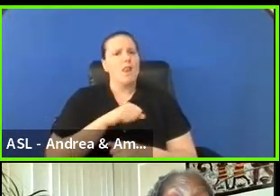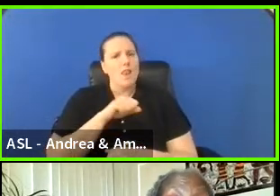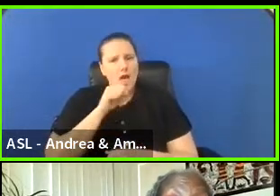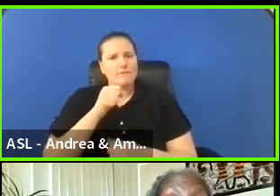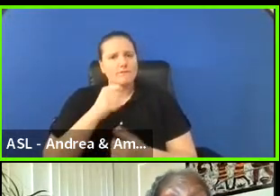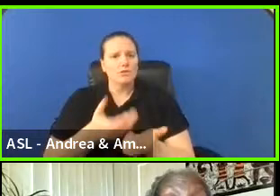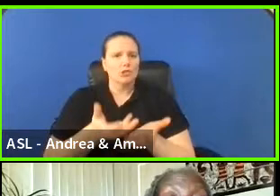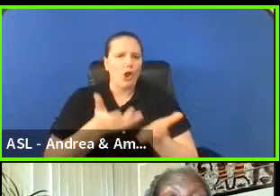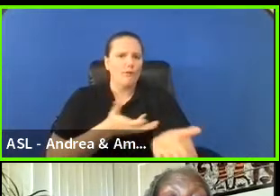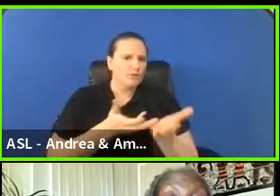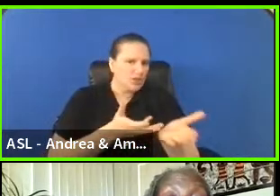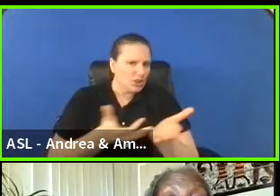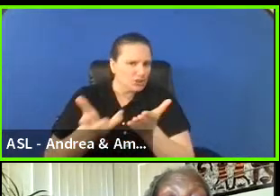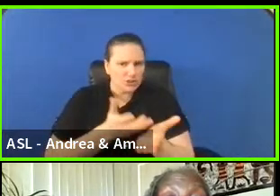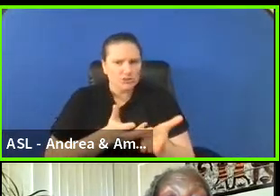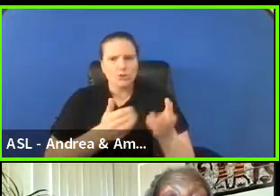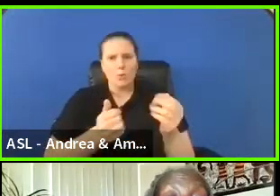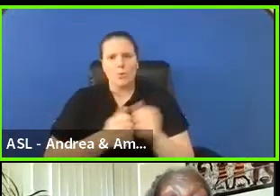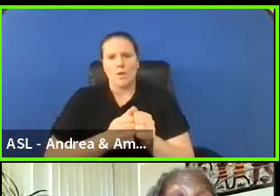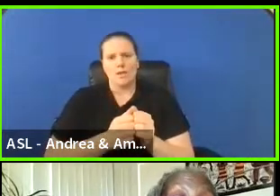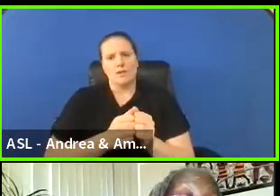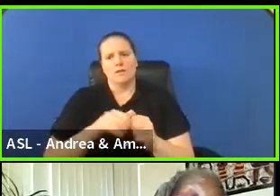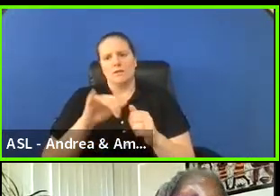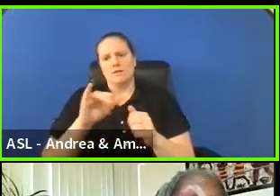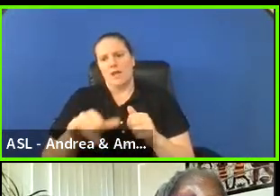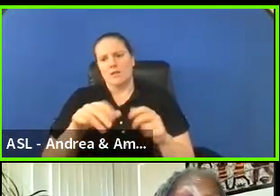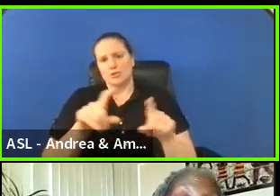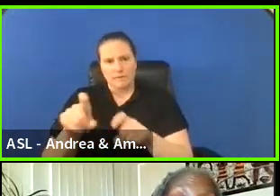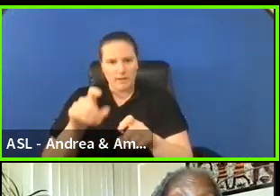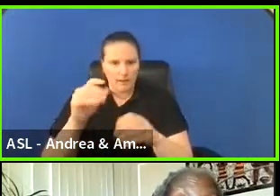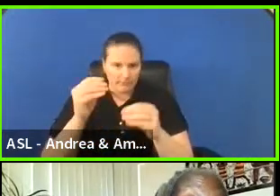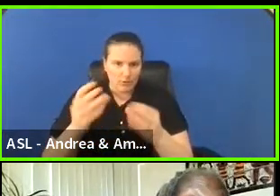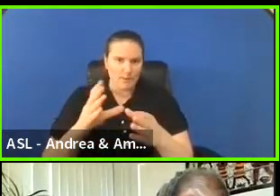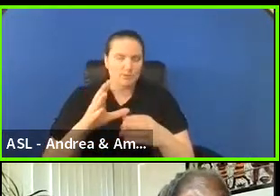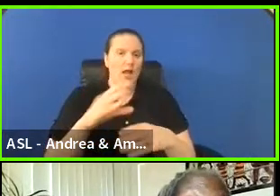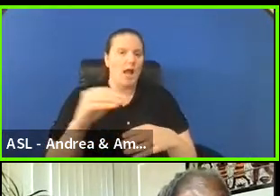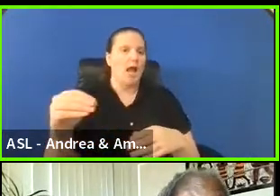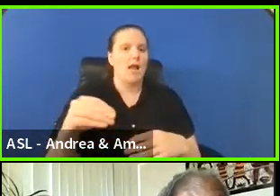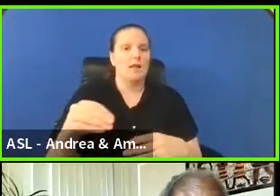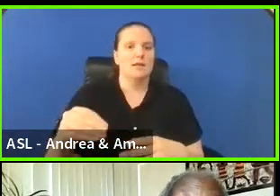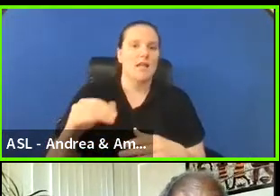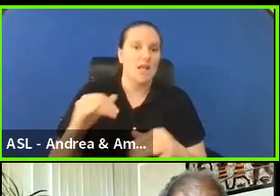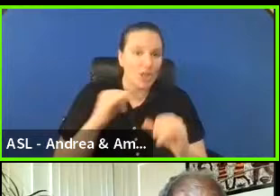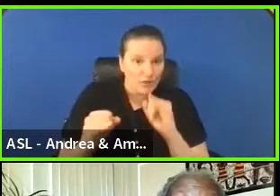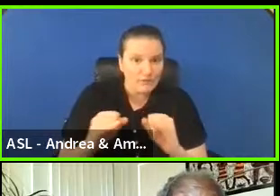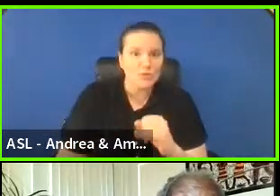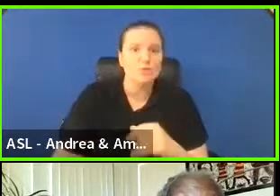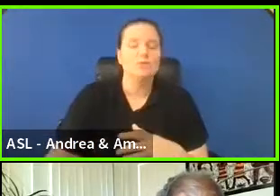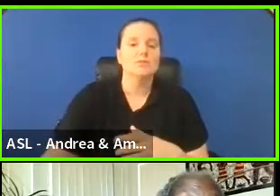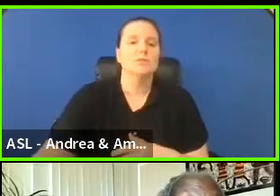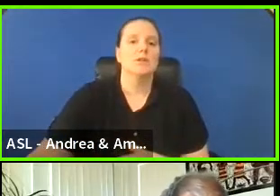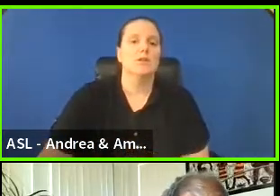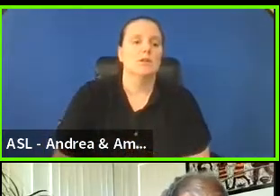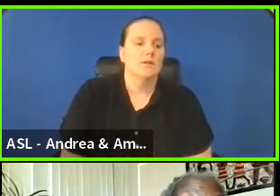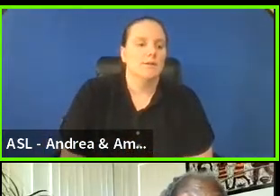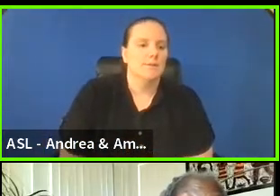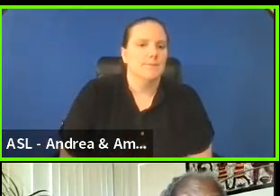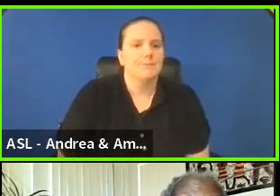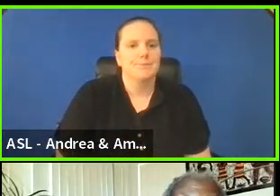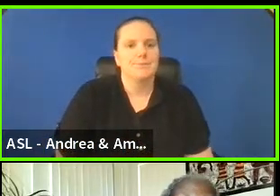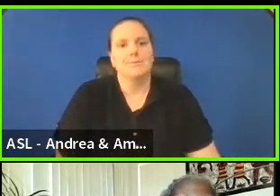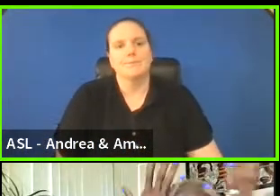conversations around the survey information and the interviews. I mean, a couple of things struck me